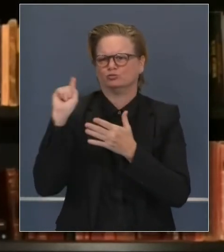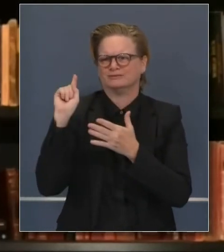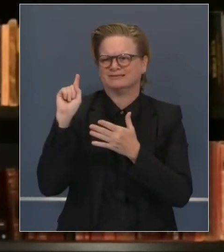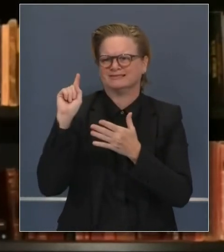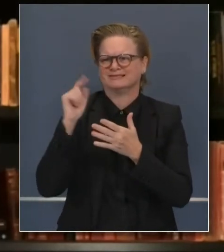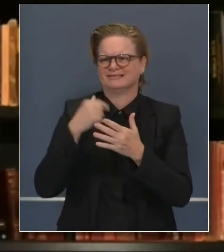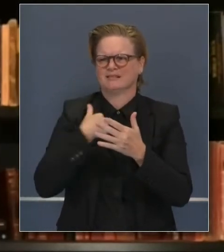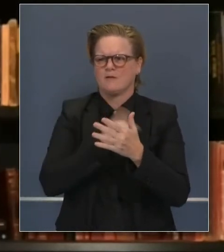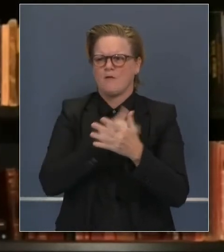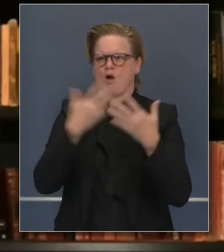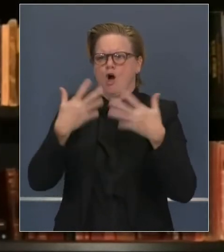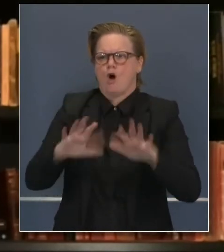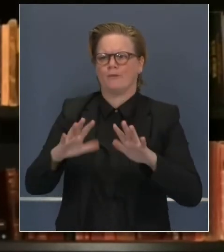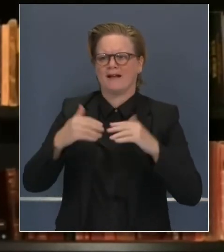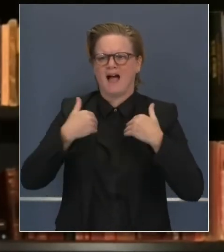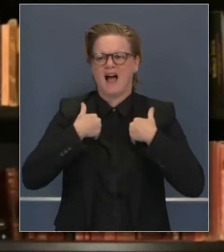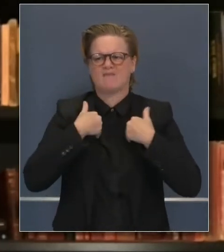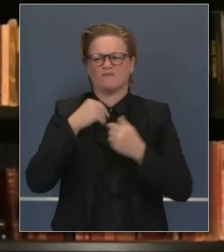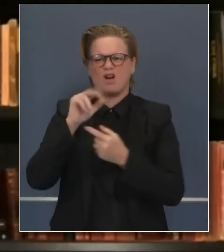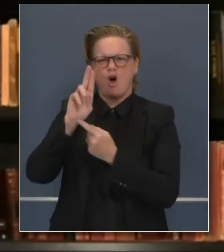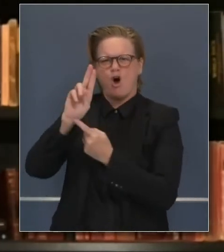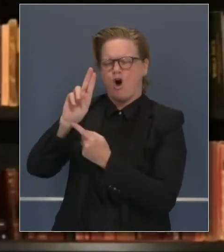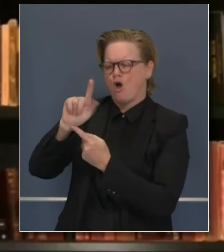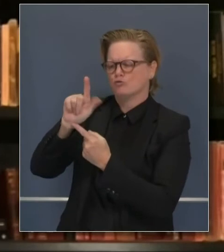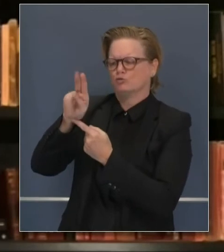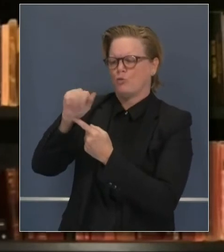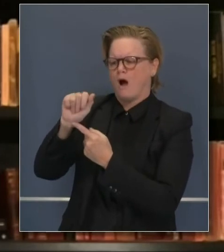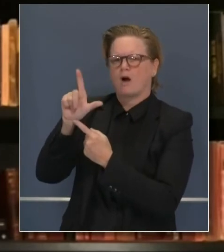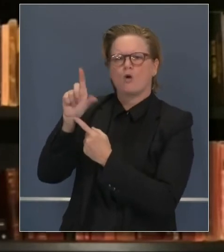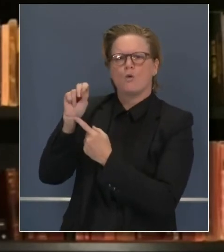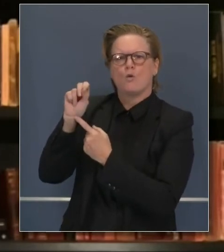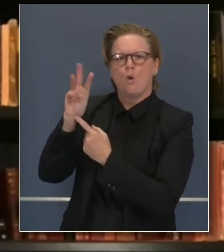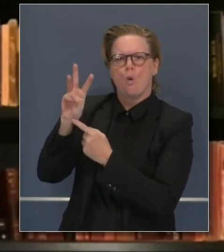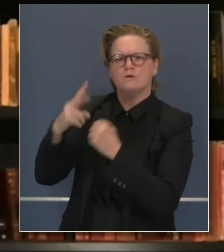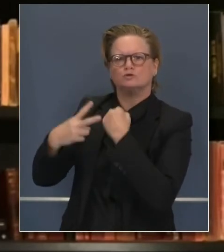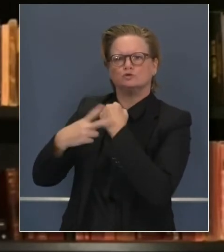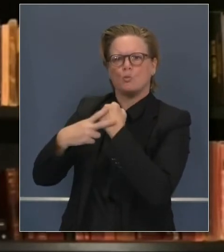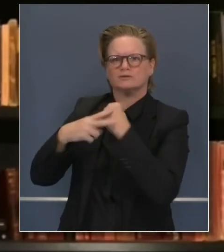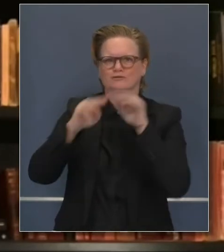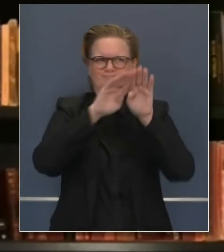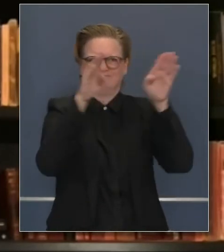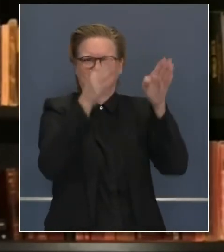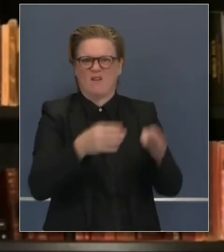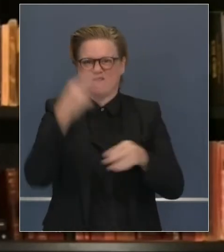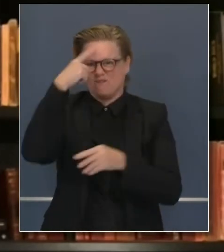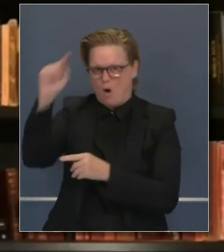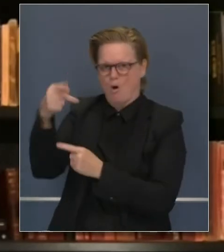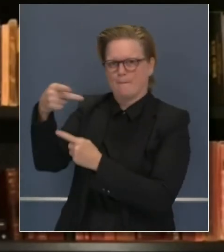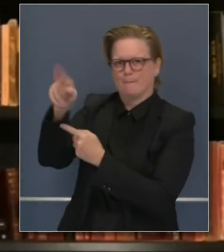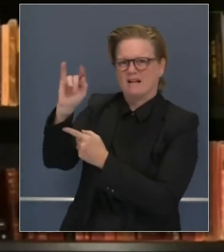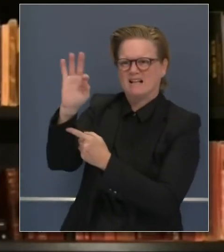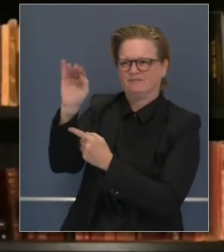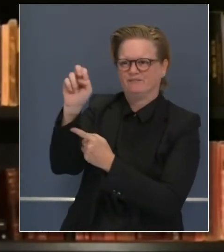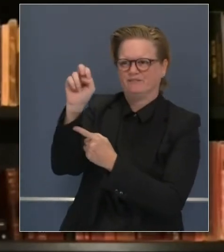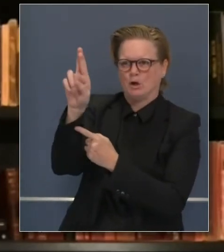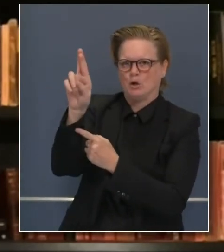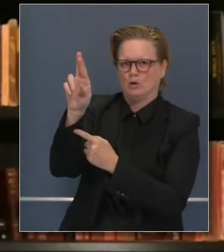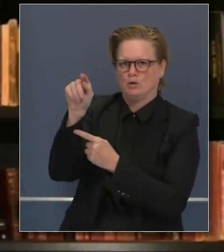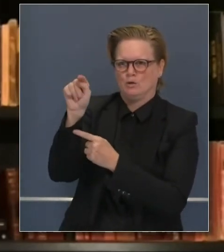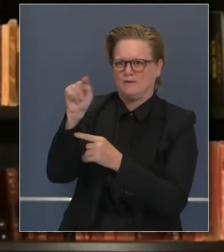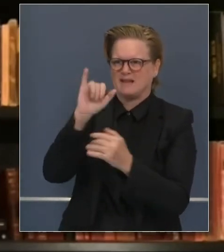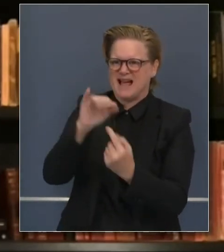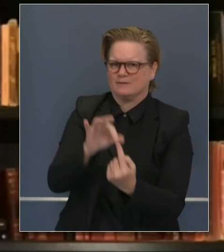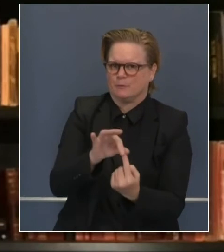and cold storage, distinguish the two units, and many of them will be arriving at the end of the month,